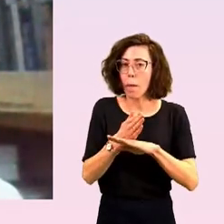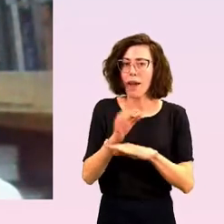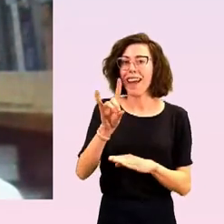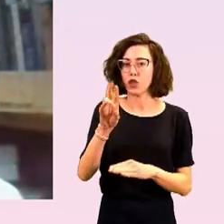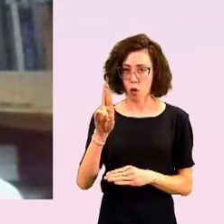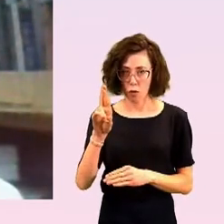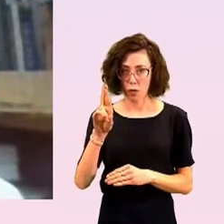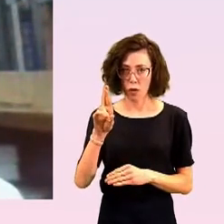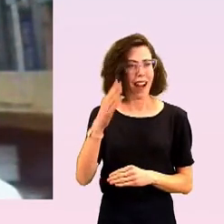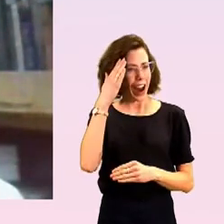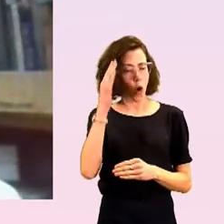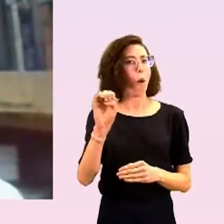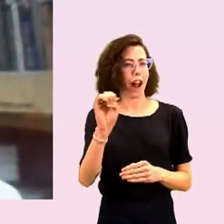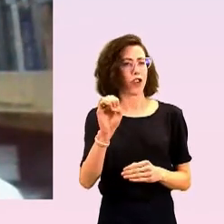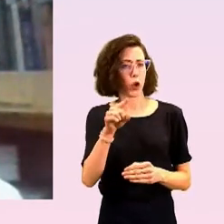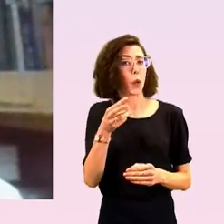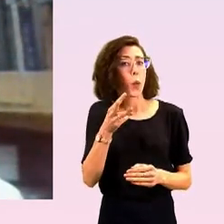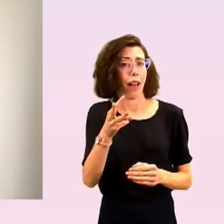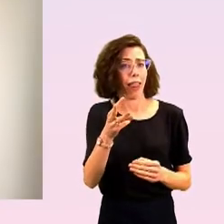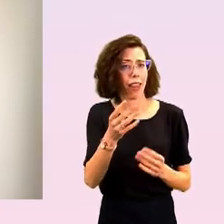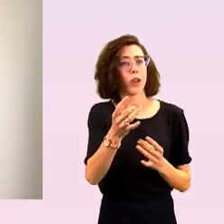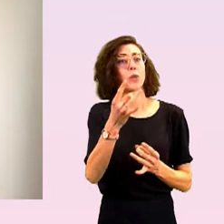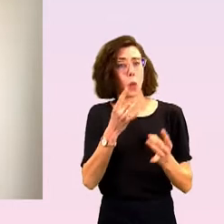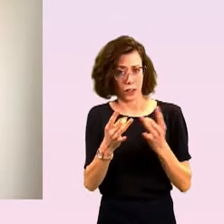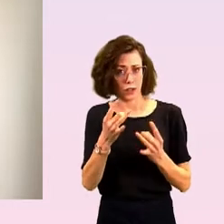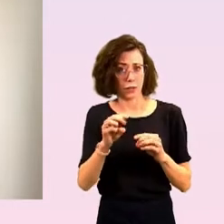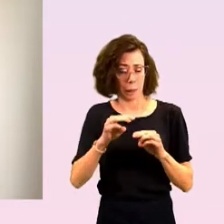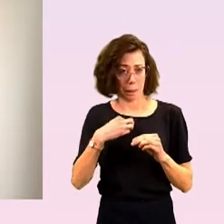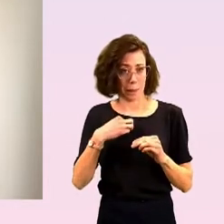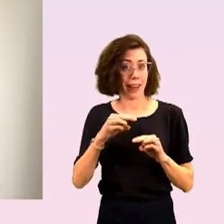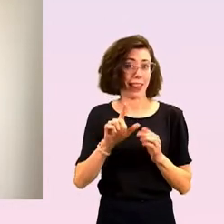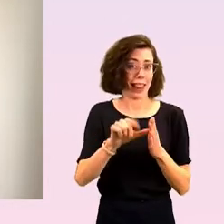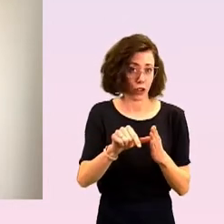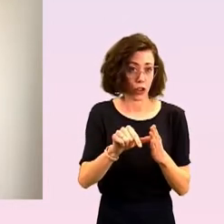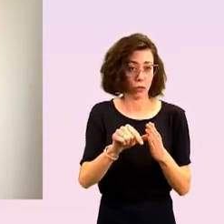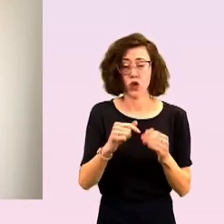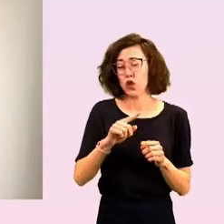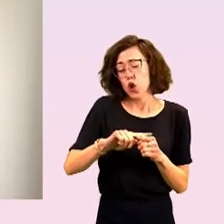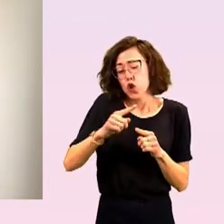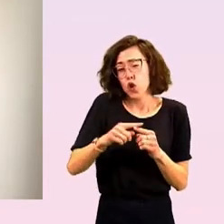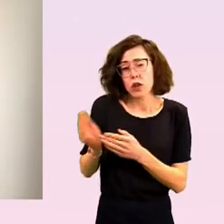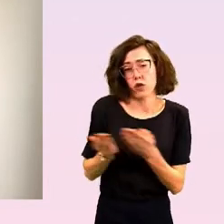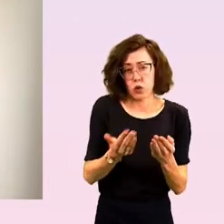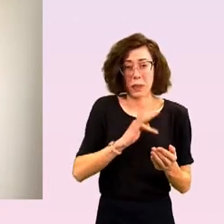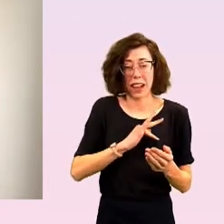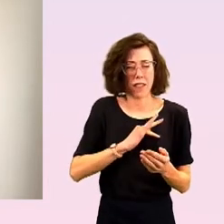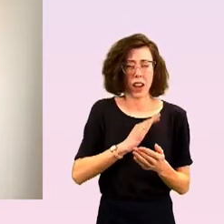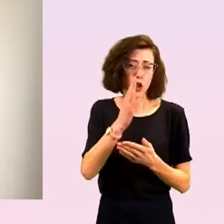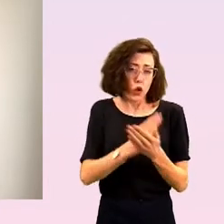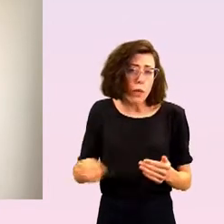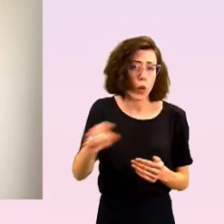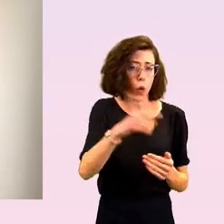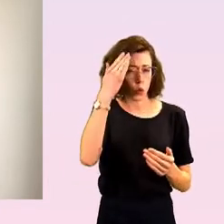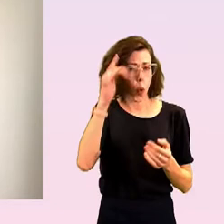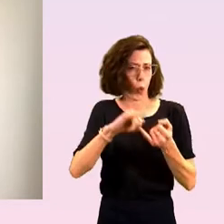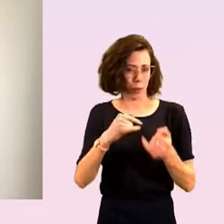want to ask questions, and I'm going to leave it. That's just my brief introduction to me. I know some people know who I am, and I love being part.